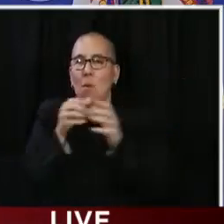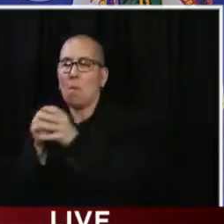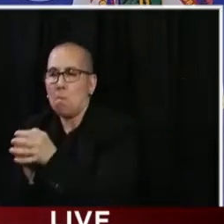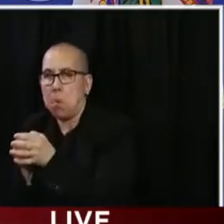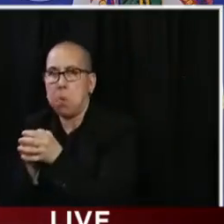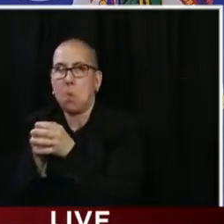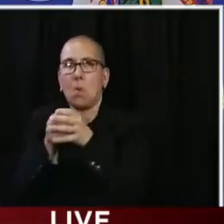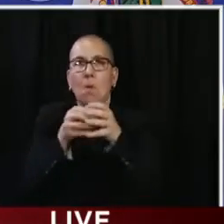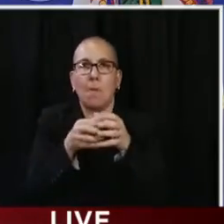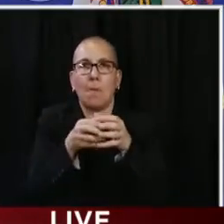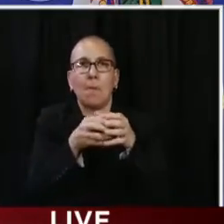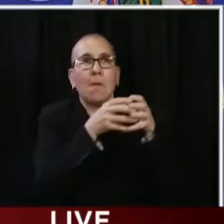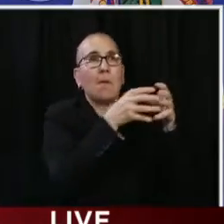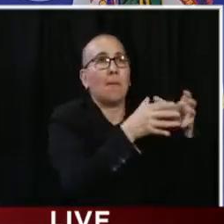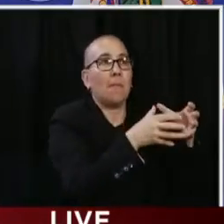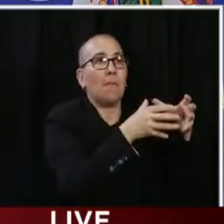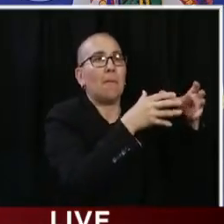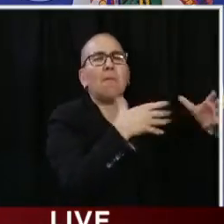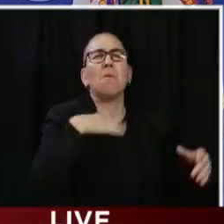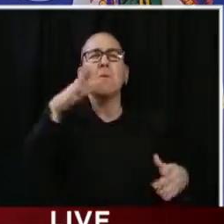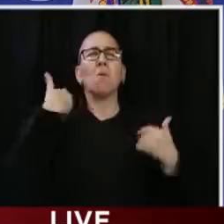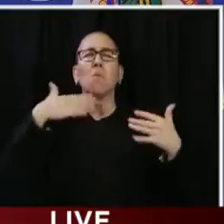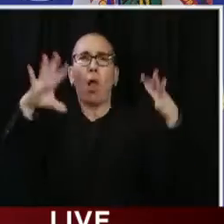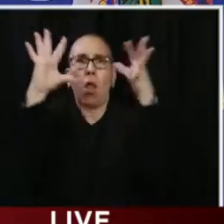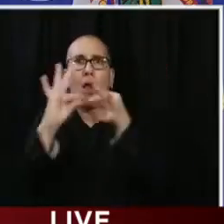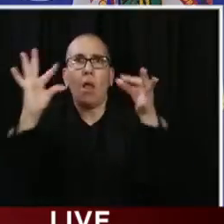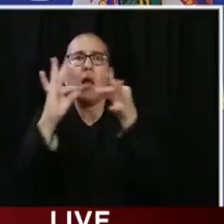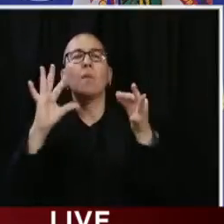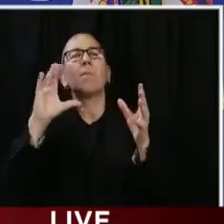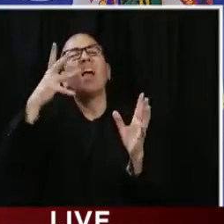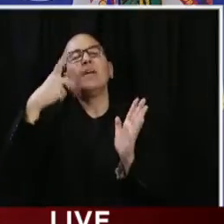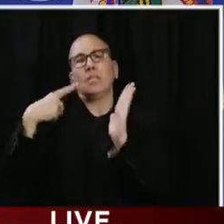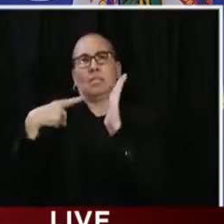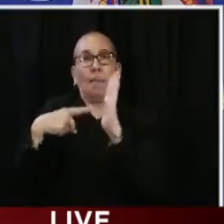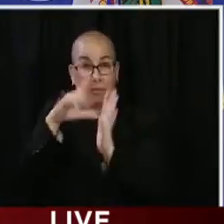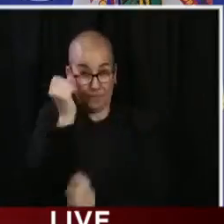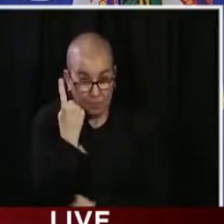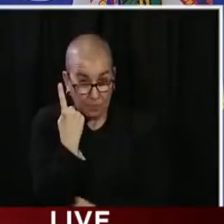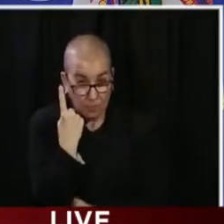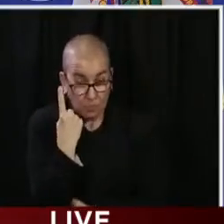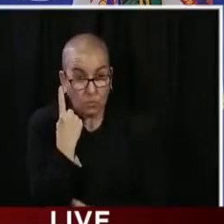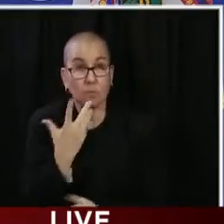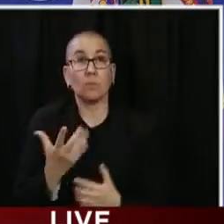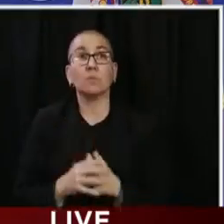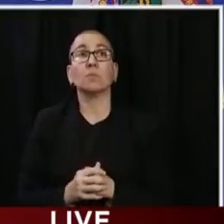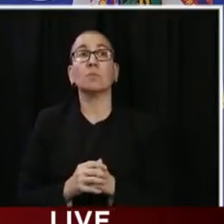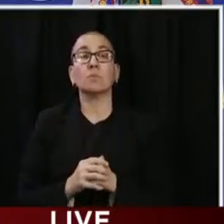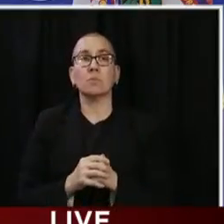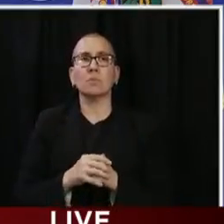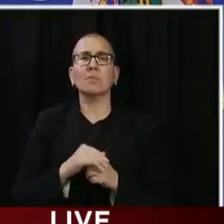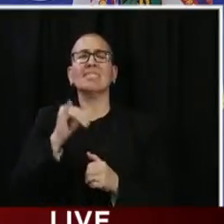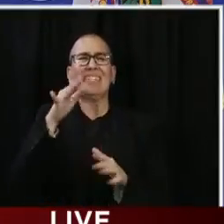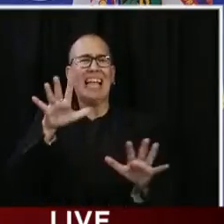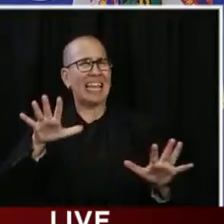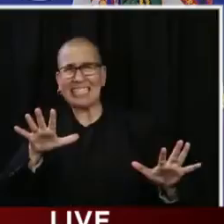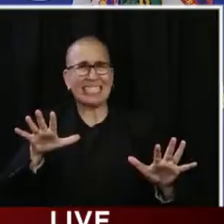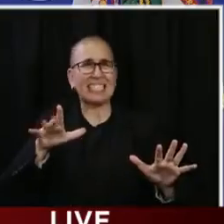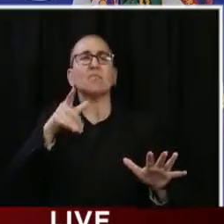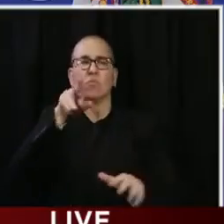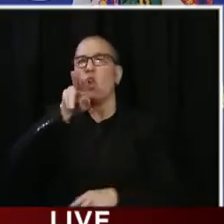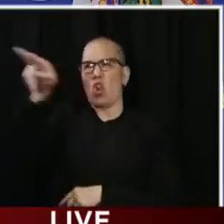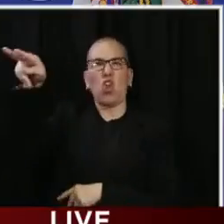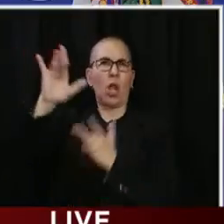all down, you probably didn't get it all because there's a ton. I will say go to mn.gov/COVID-19. You'll see all that information in front of you, and we'll have a lot